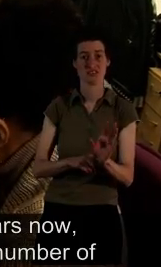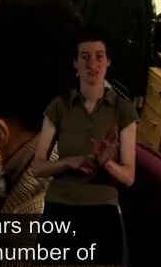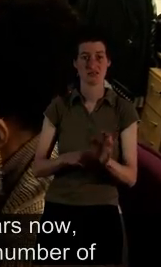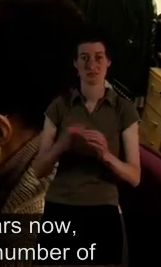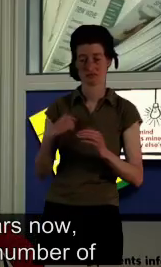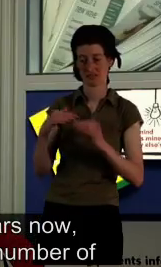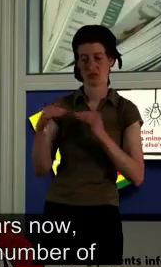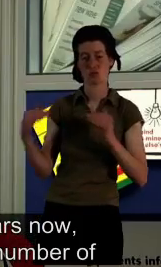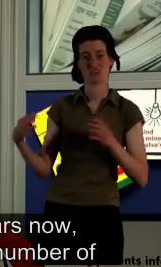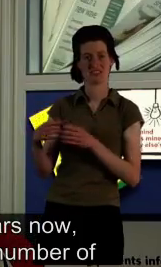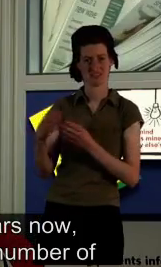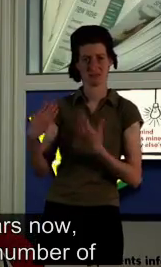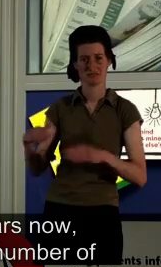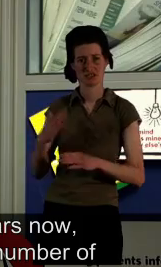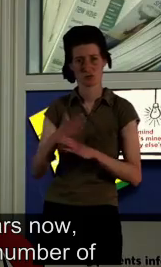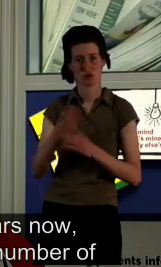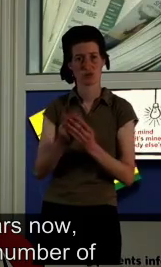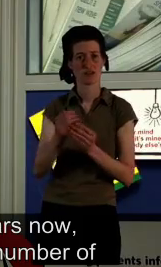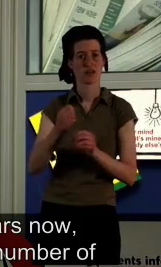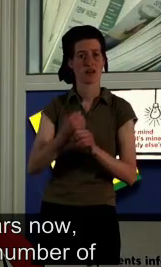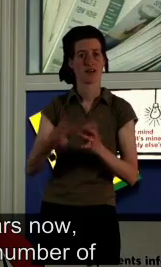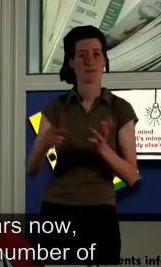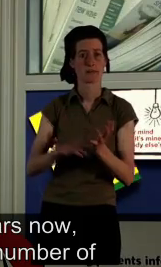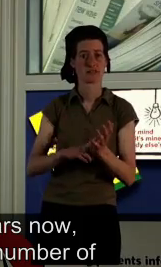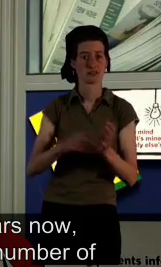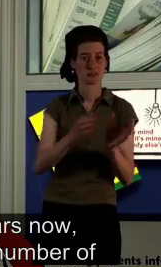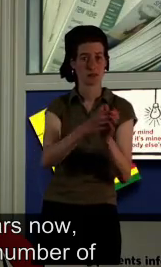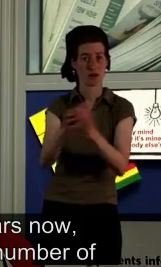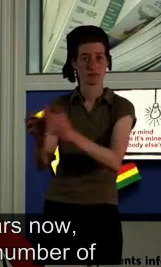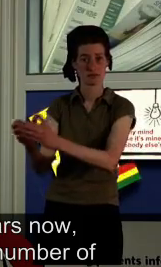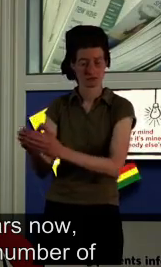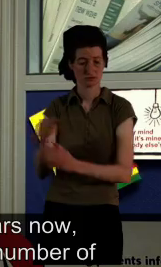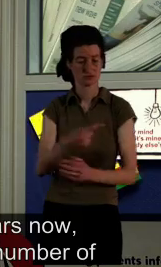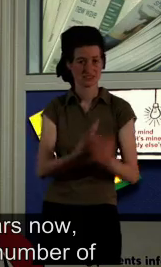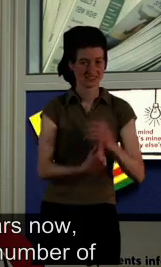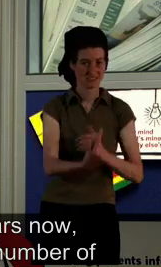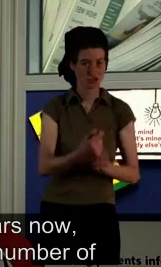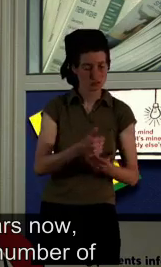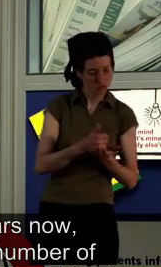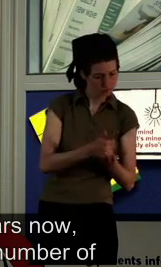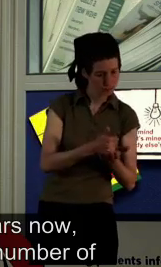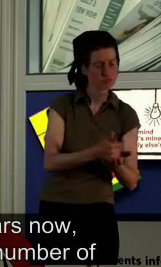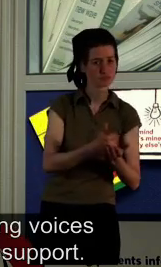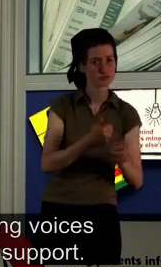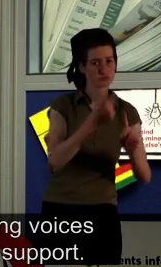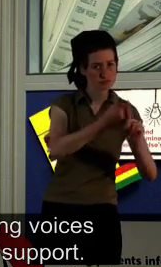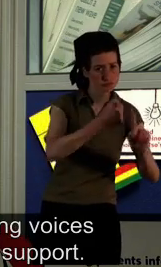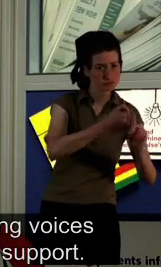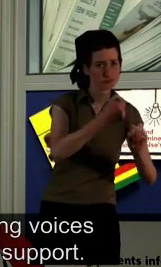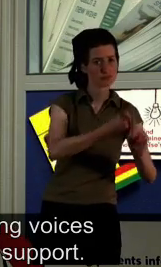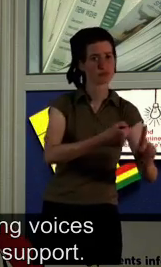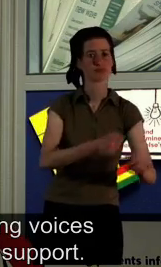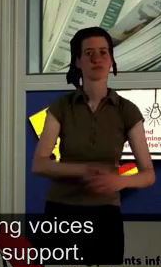employment. Across the 13 years now, Equalities has begun to work with a number